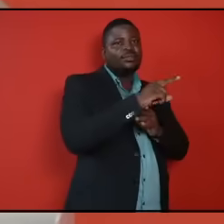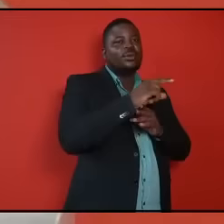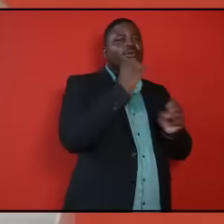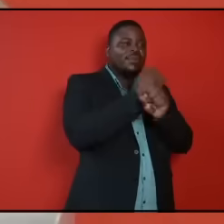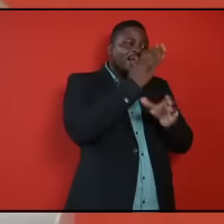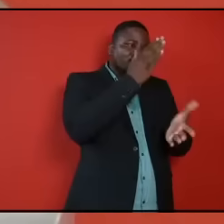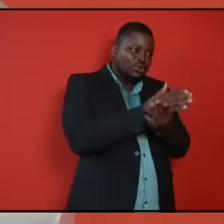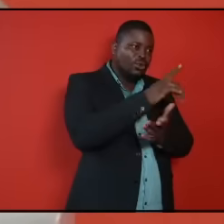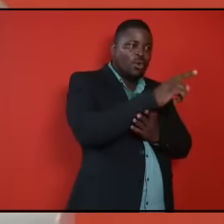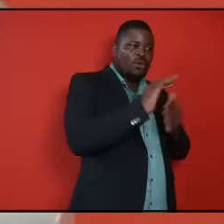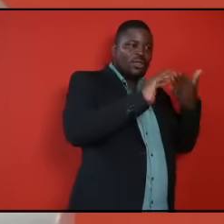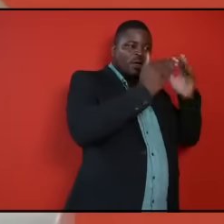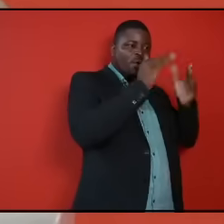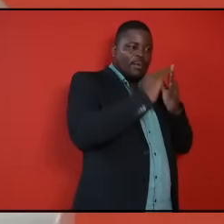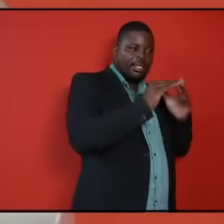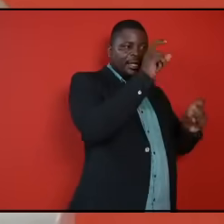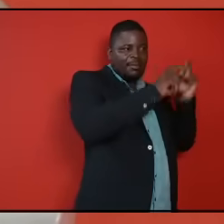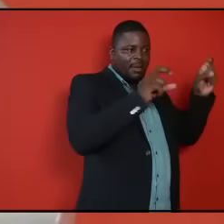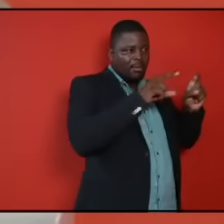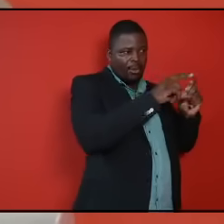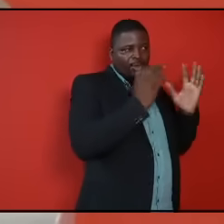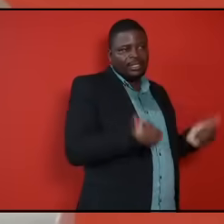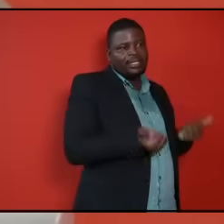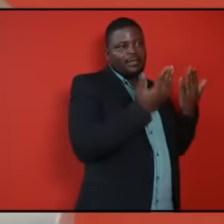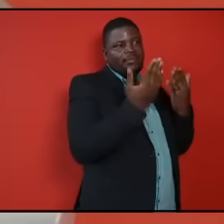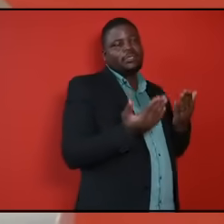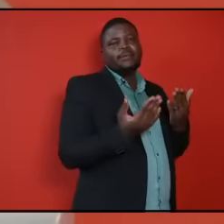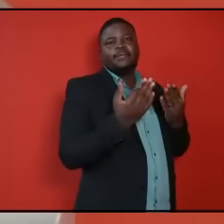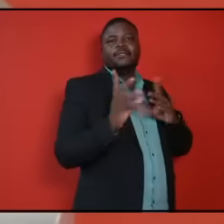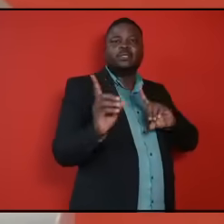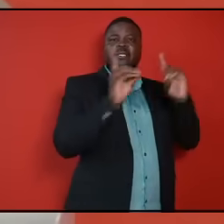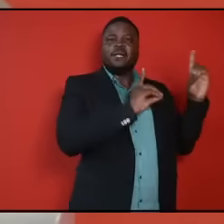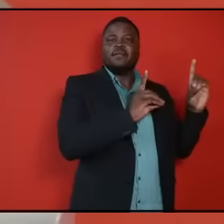best interest of the people. With so many numbers.